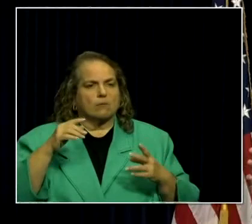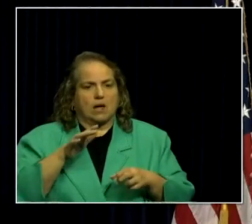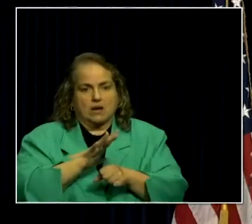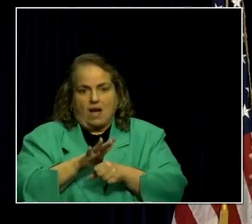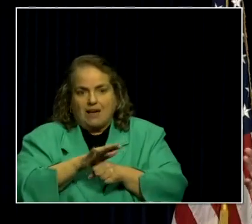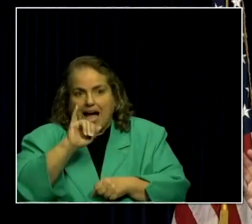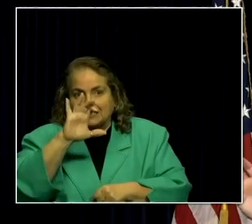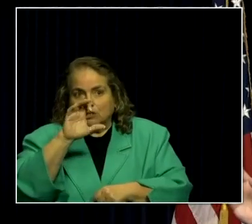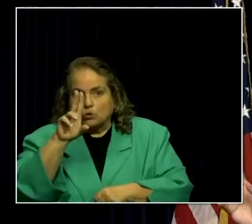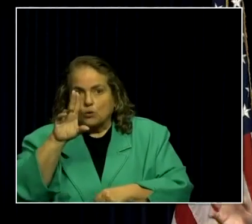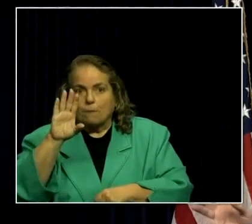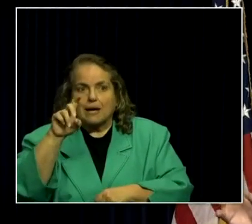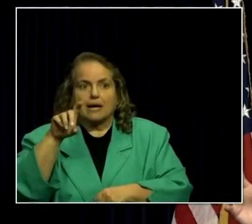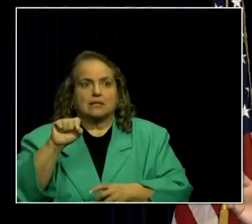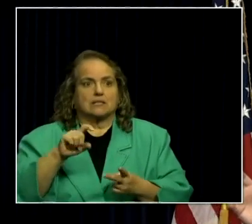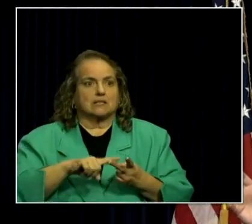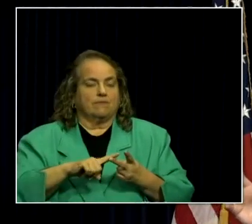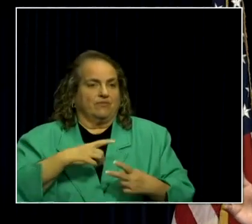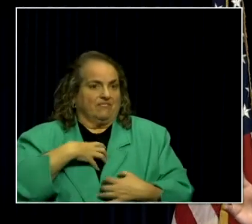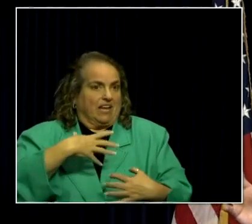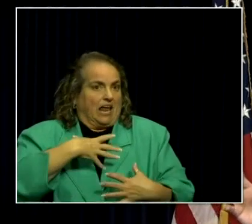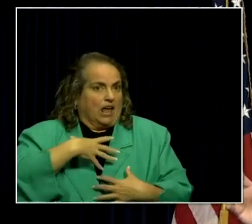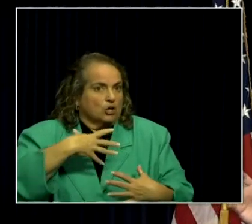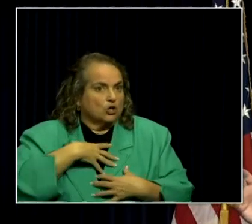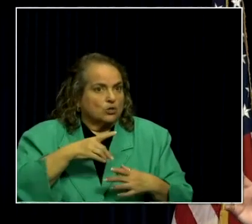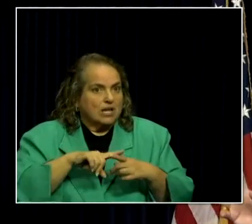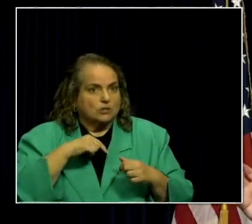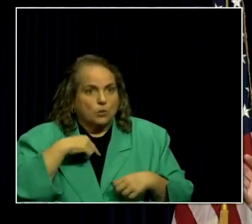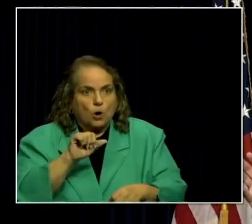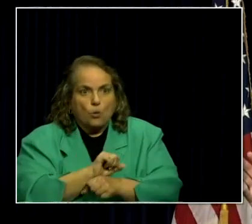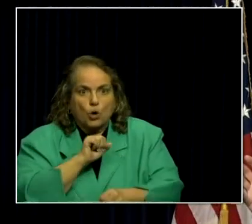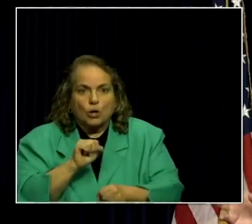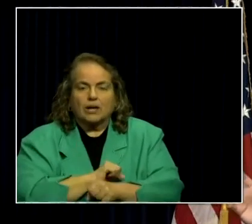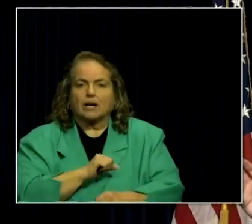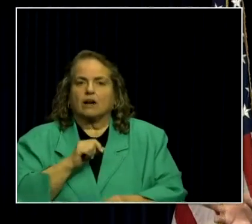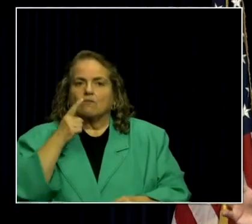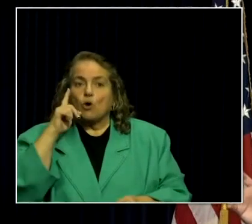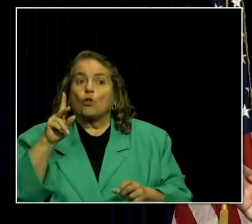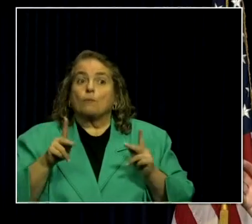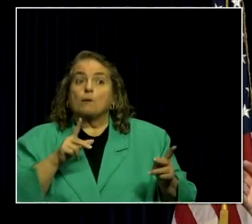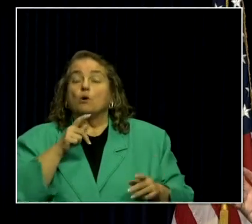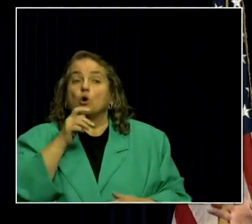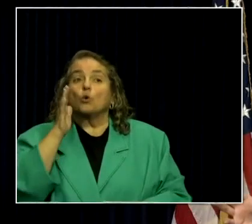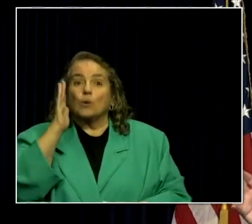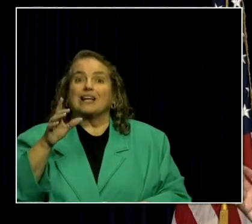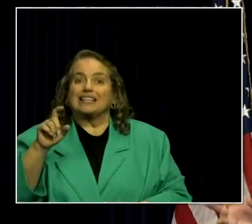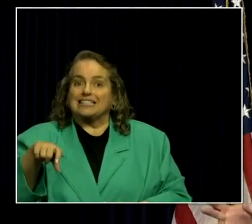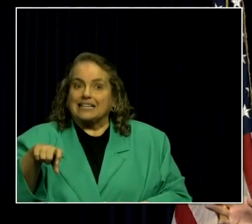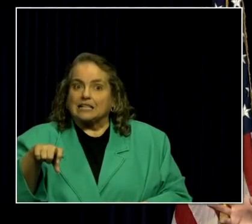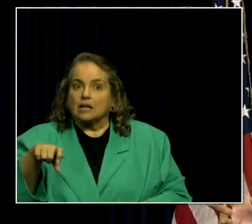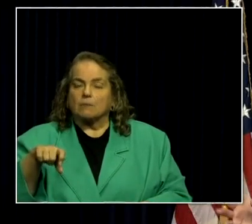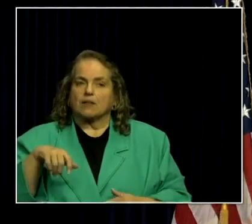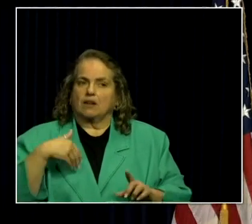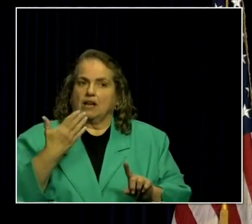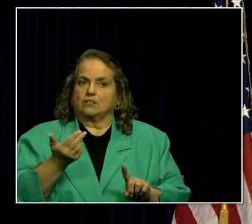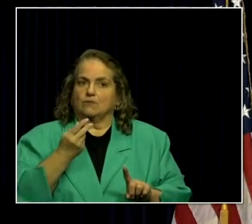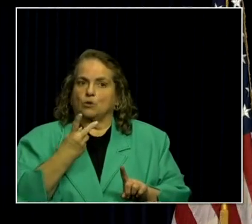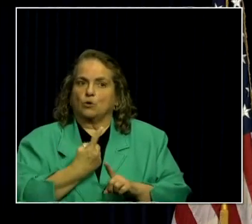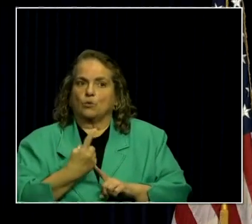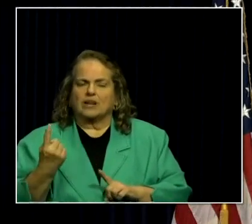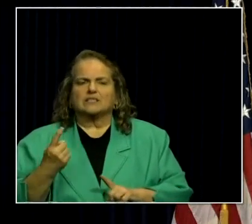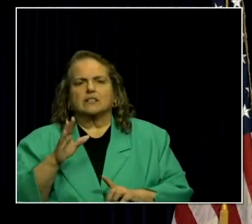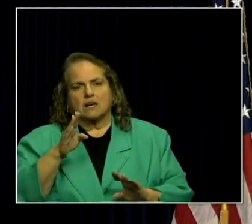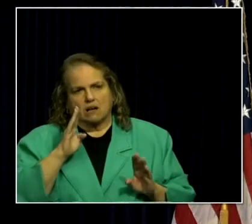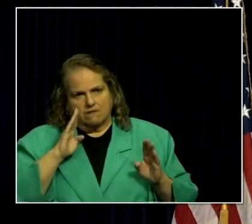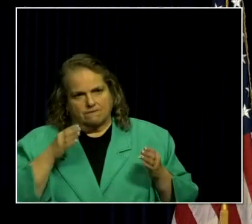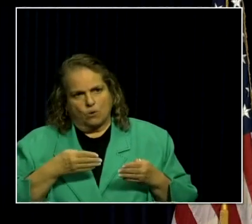ICU beds, ventilators as we're working for the folks that are going to need them in the coming weeks. Folks, let's focus